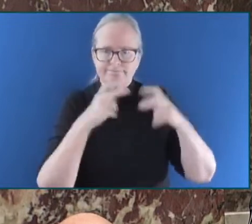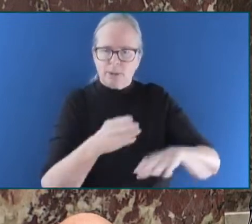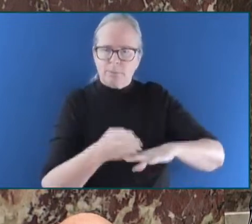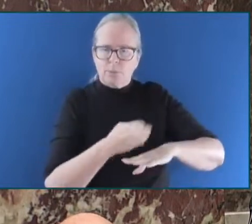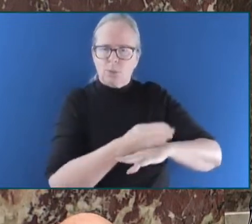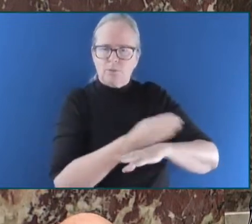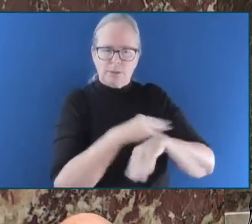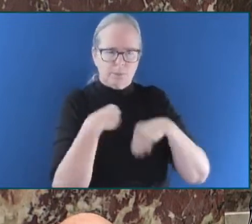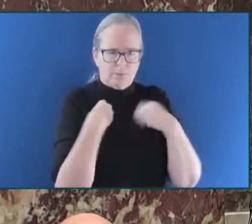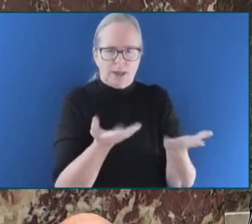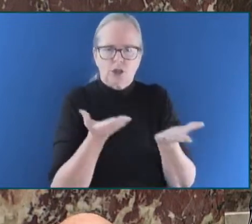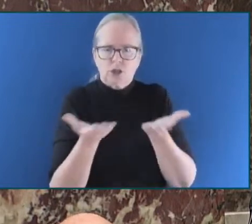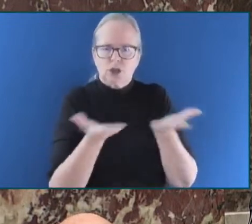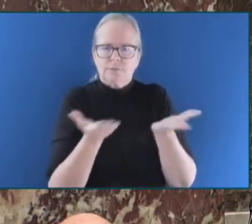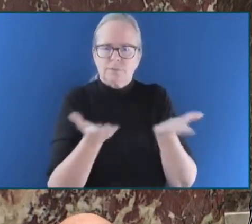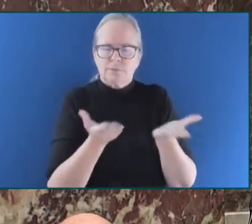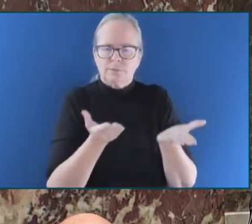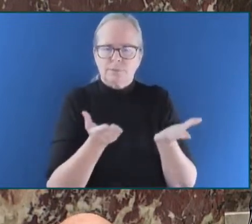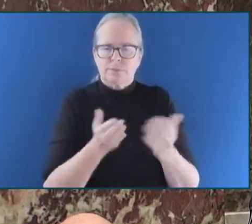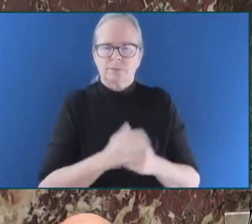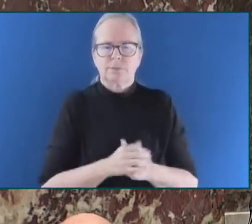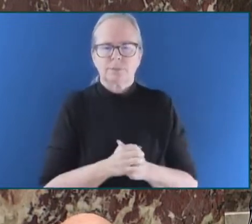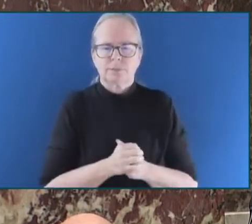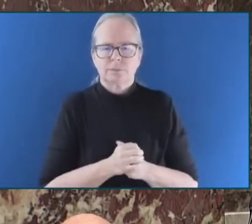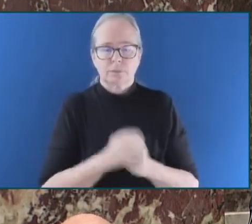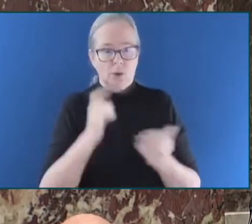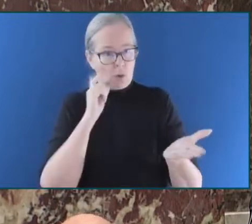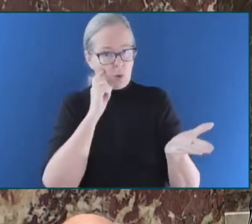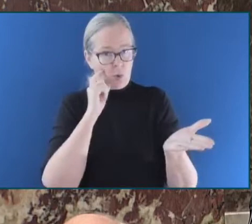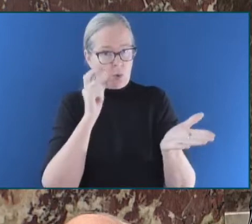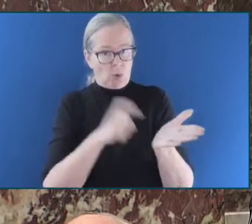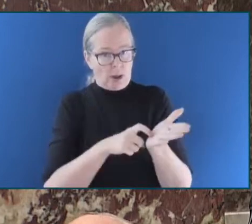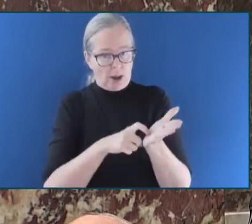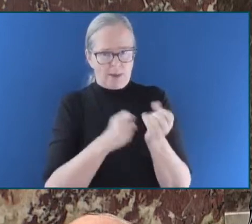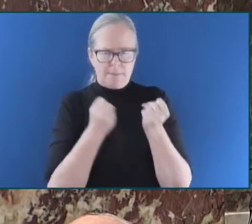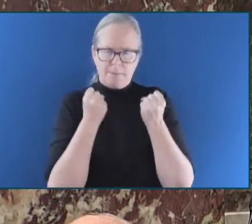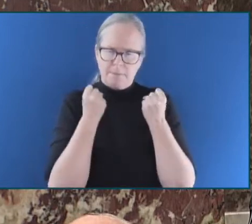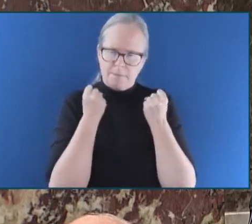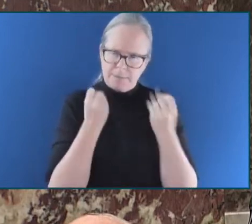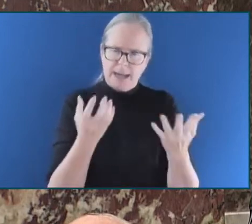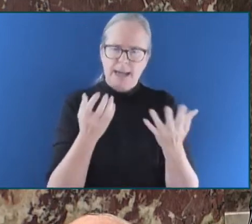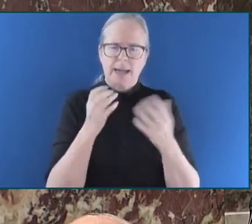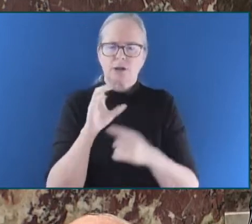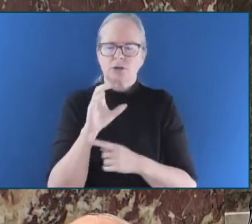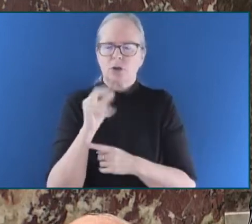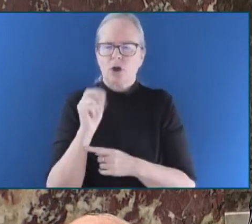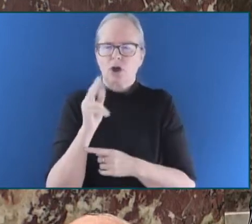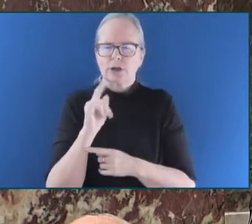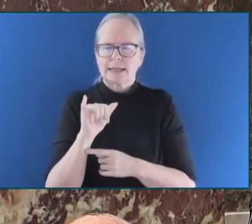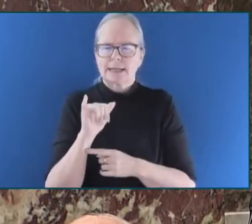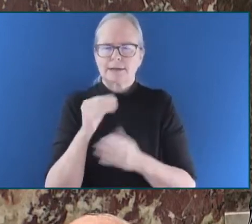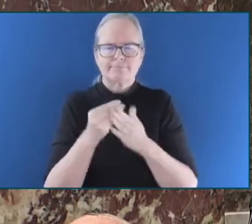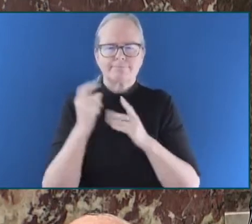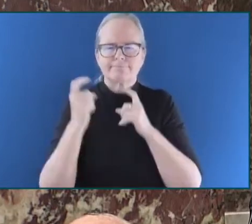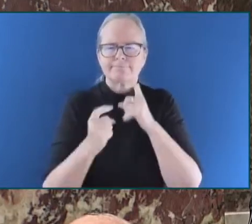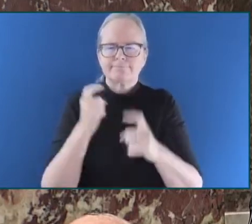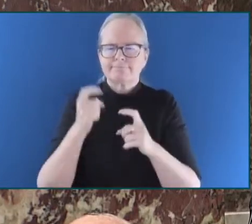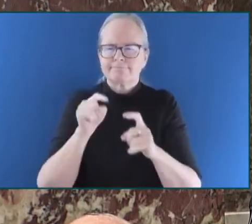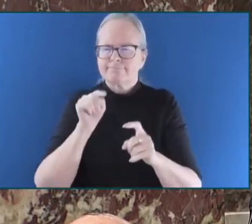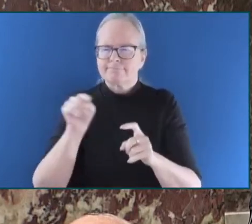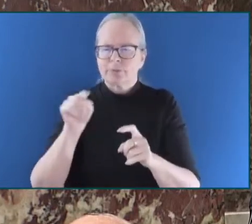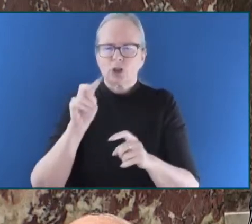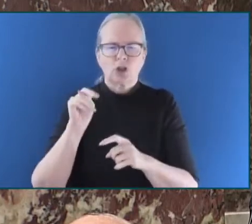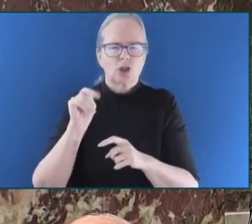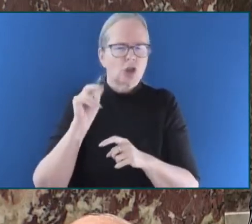many charities that are across all of our communities in the province, the nonprofits, and all the people that work so hard